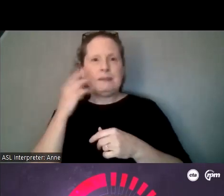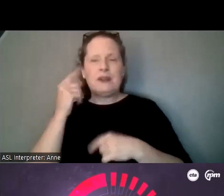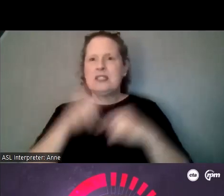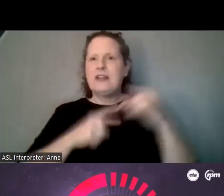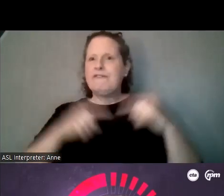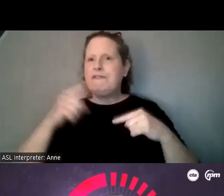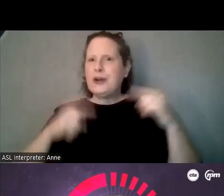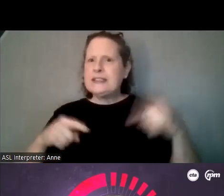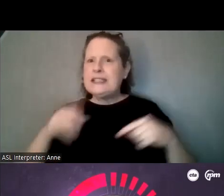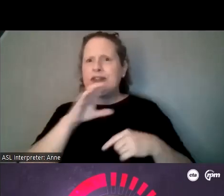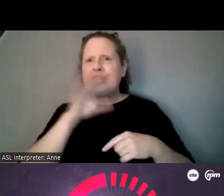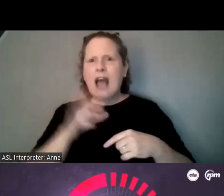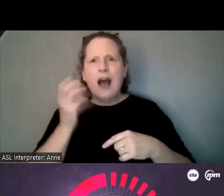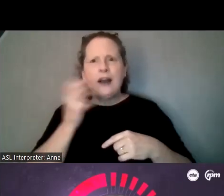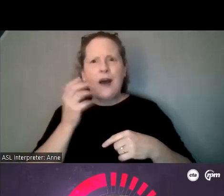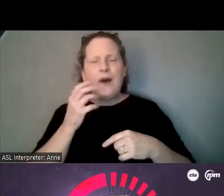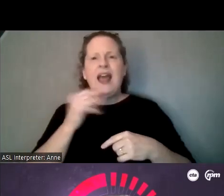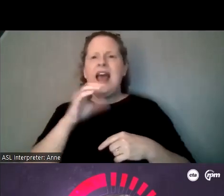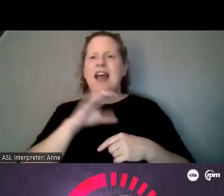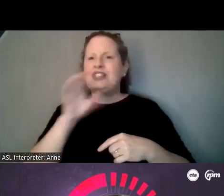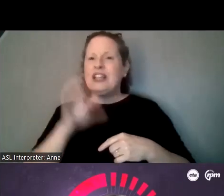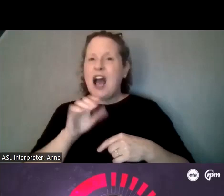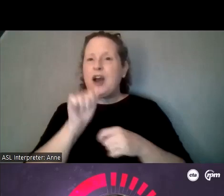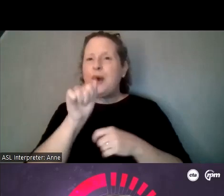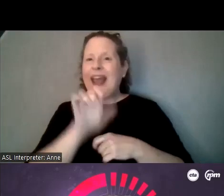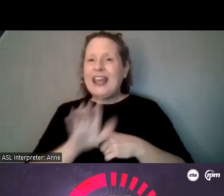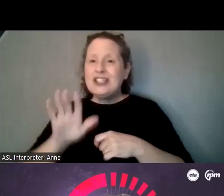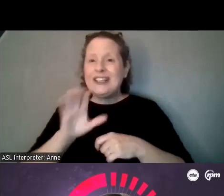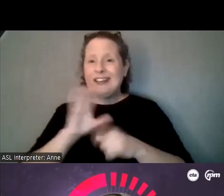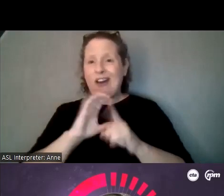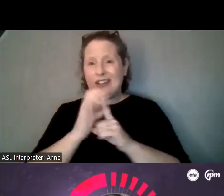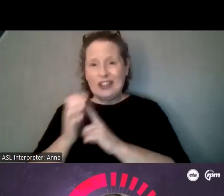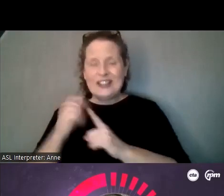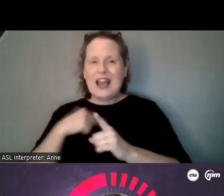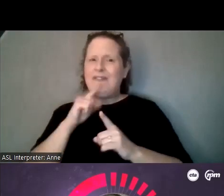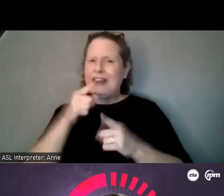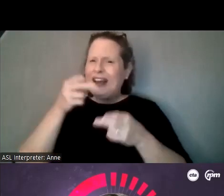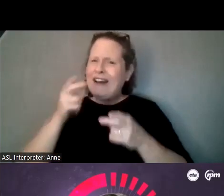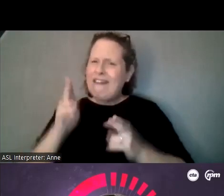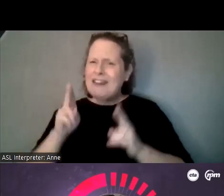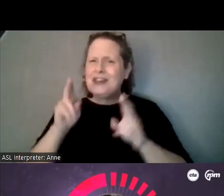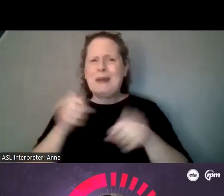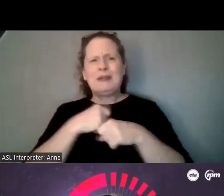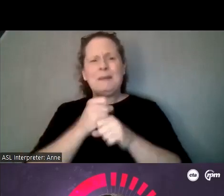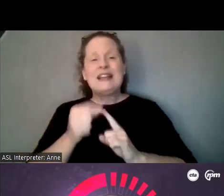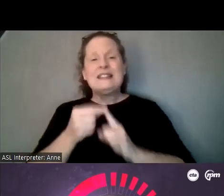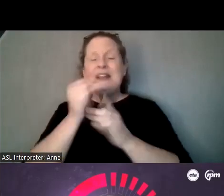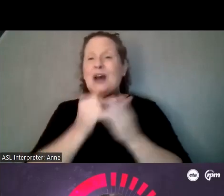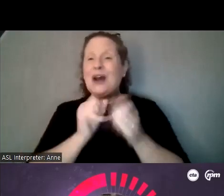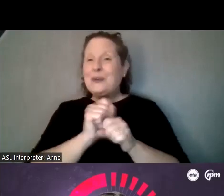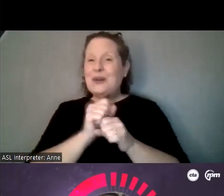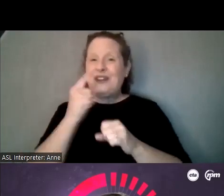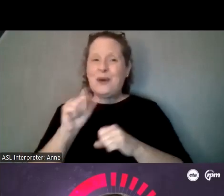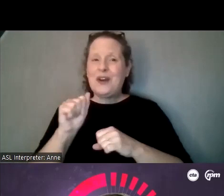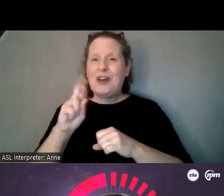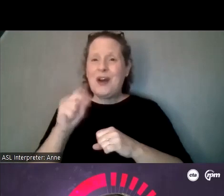of Chicago and the rich Chicago Asian cultures. So I'm very honored to be able to make a special artwork for Argyle